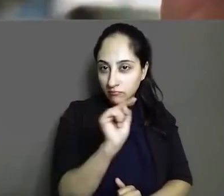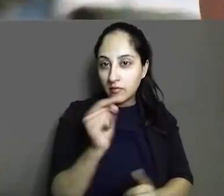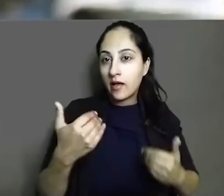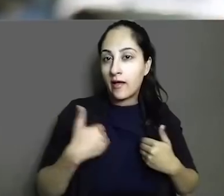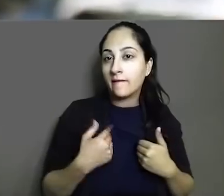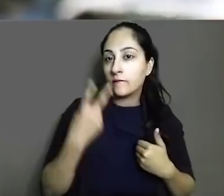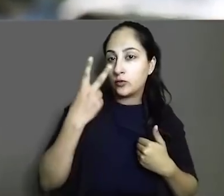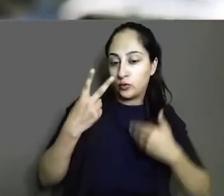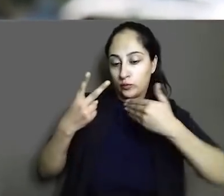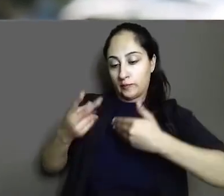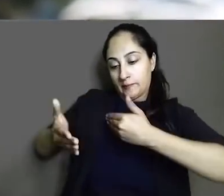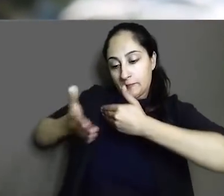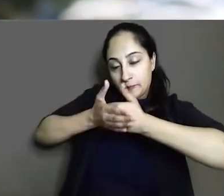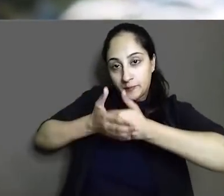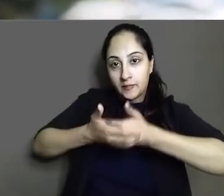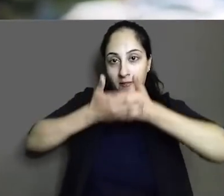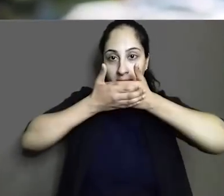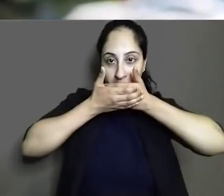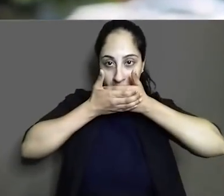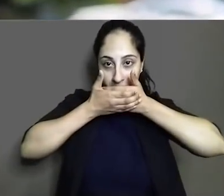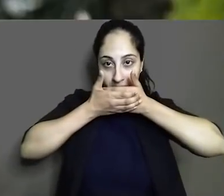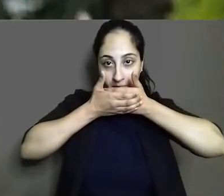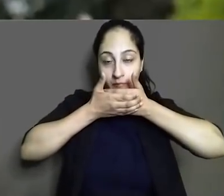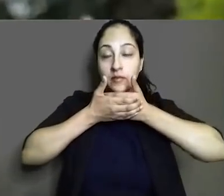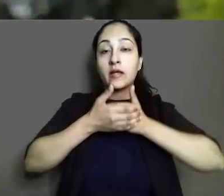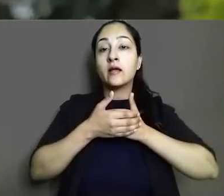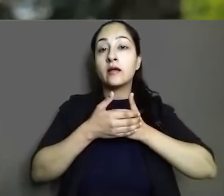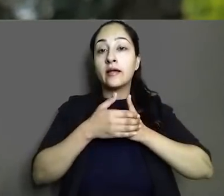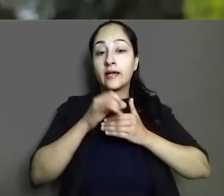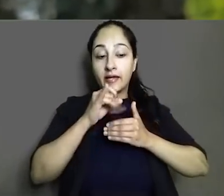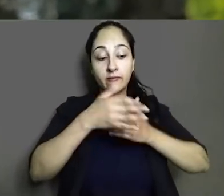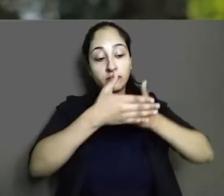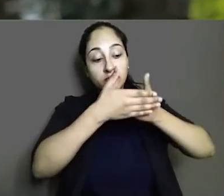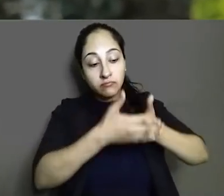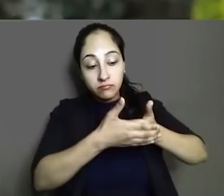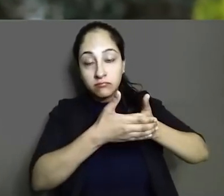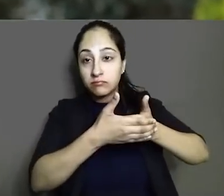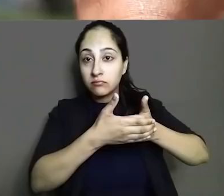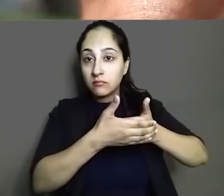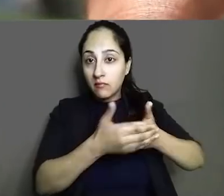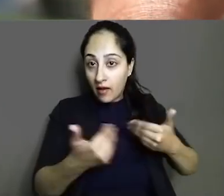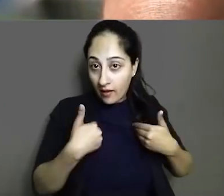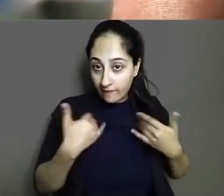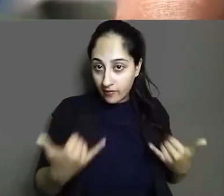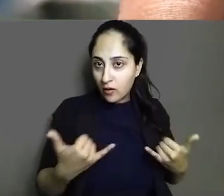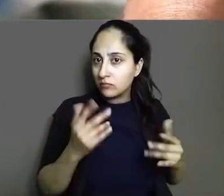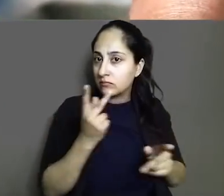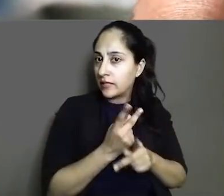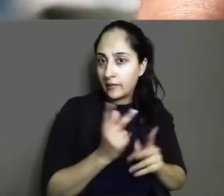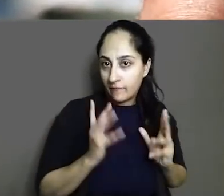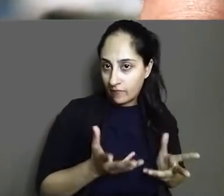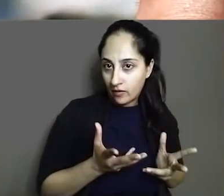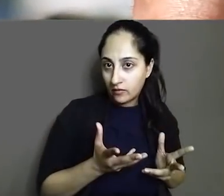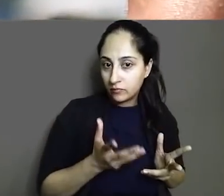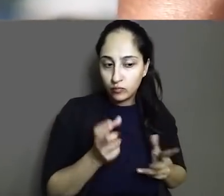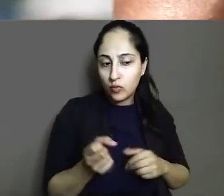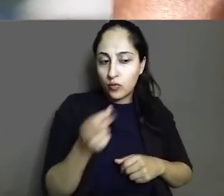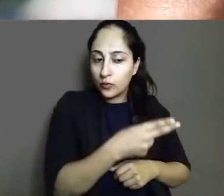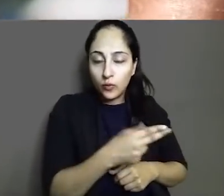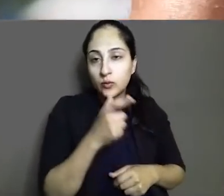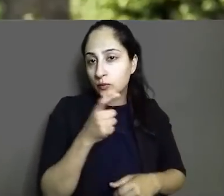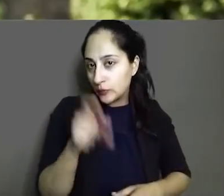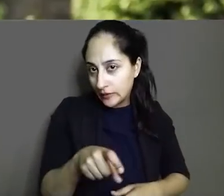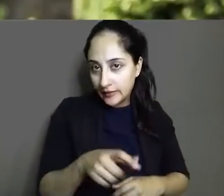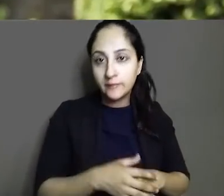paper towel, and that then becomes your 3-layered mask. You want to make sure that your mask is fitting around your nose and your mouth well so